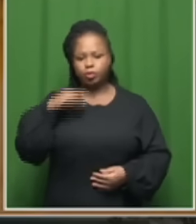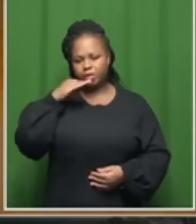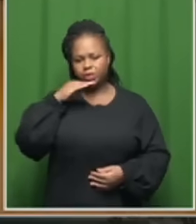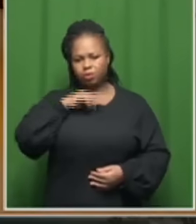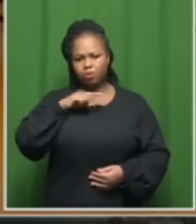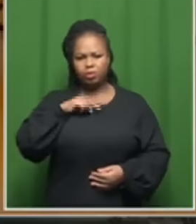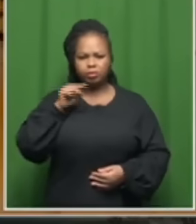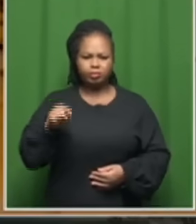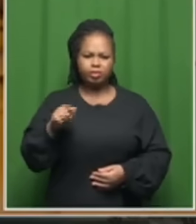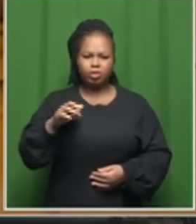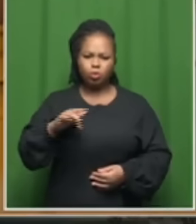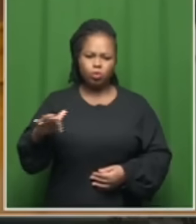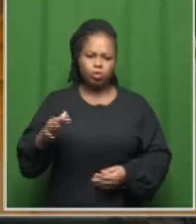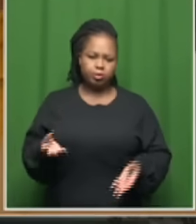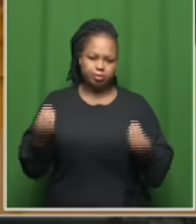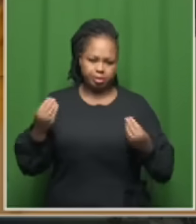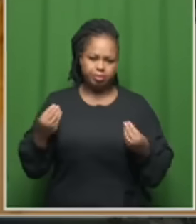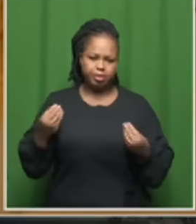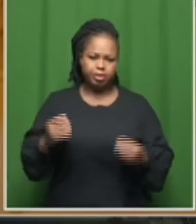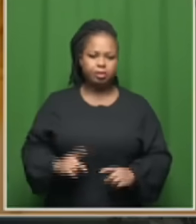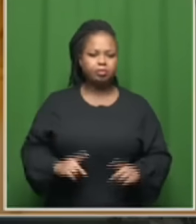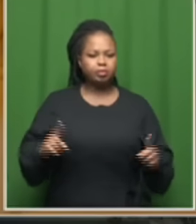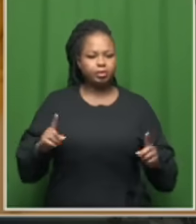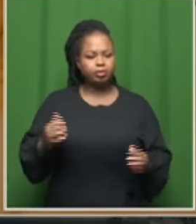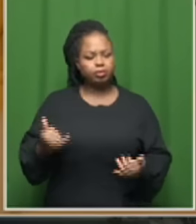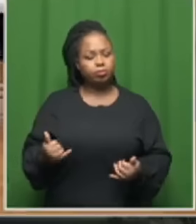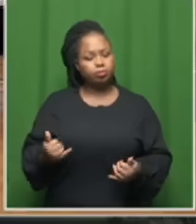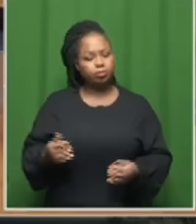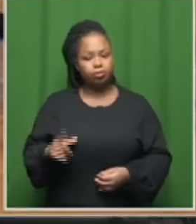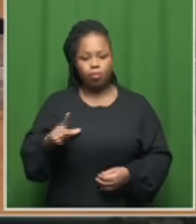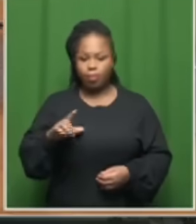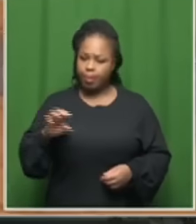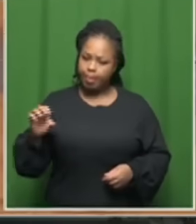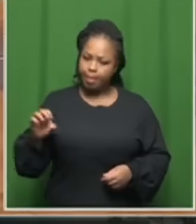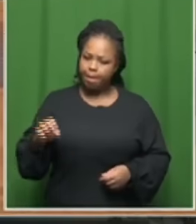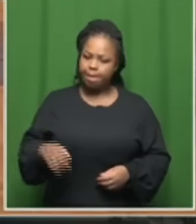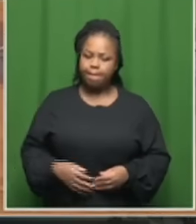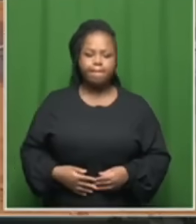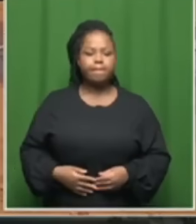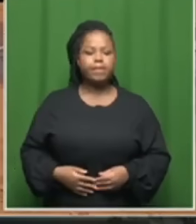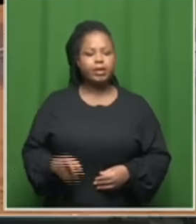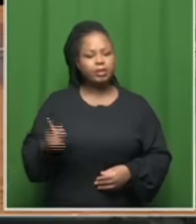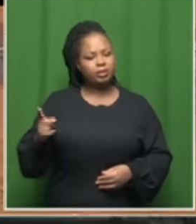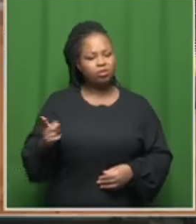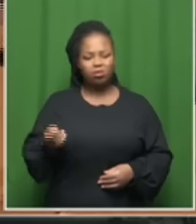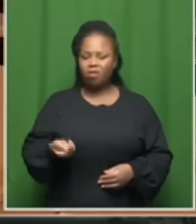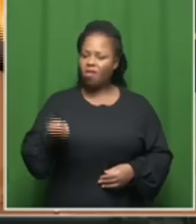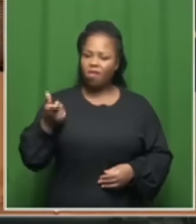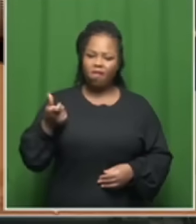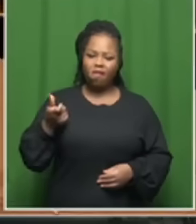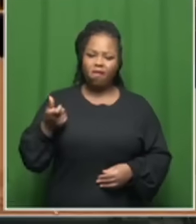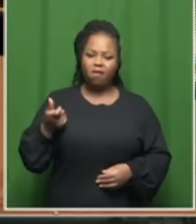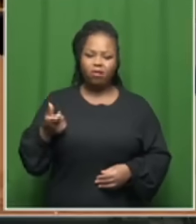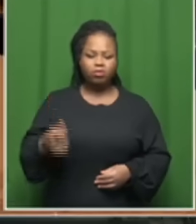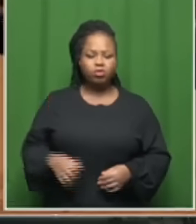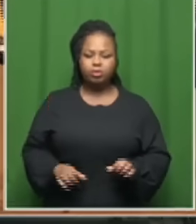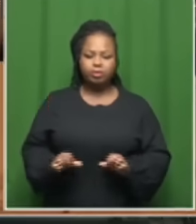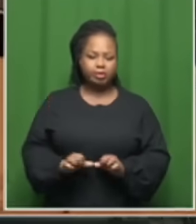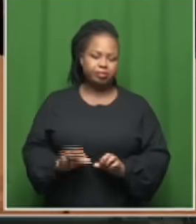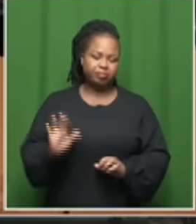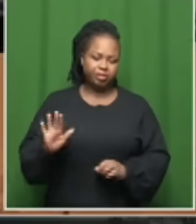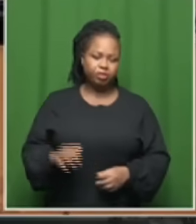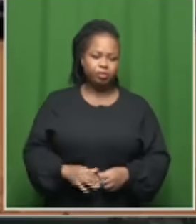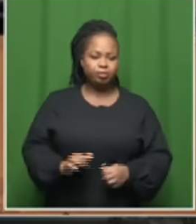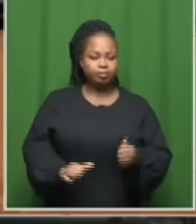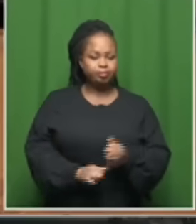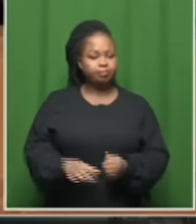in our water bodies. Indeed. But at this stage, Leanne, the numbers are too small that you can't even measure them. Deputy Minister, we